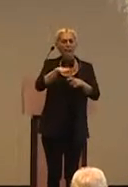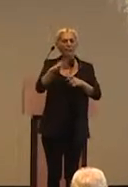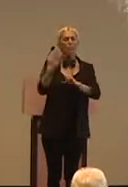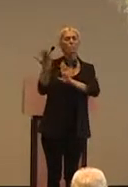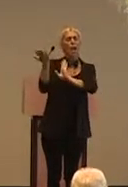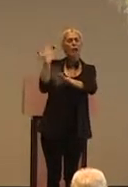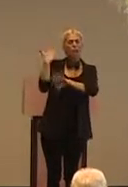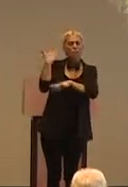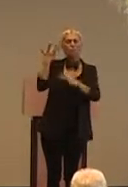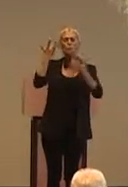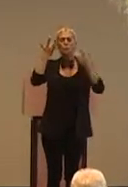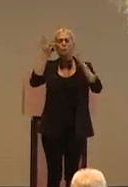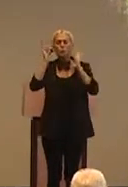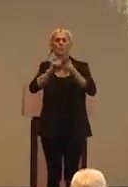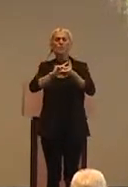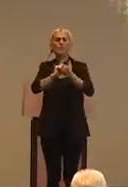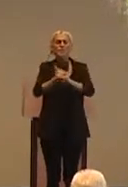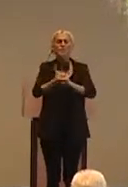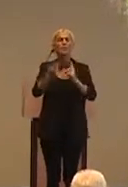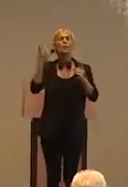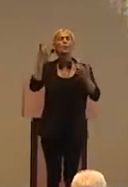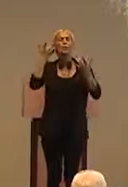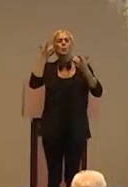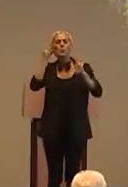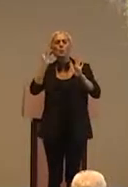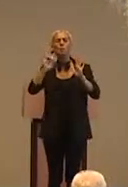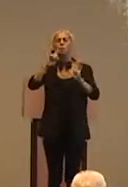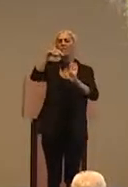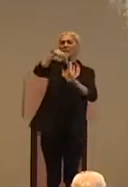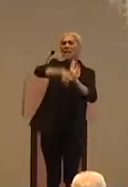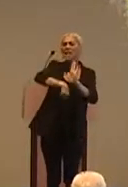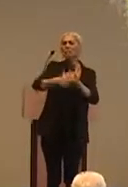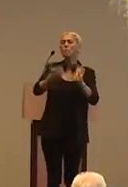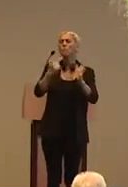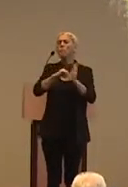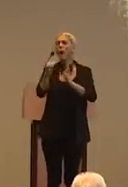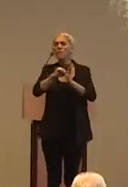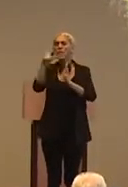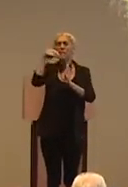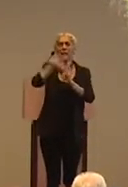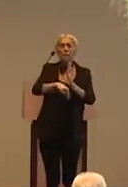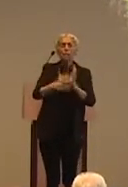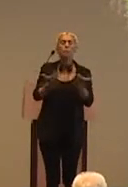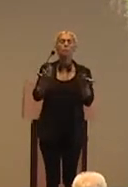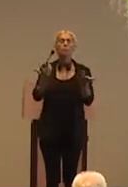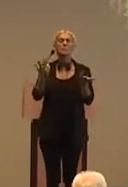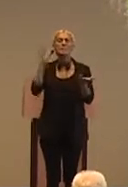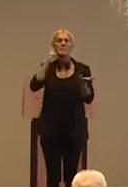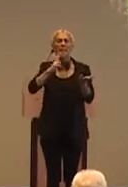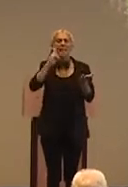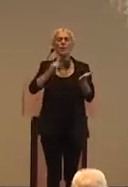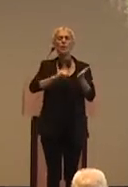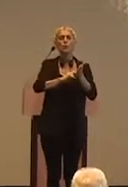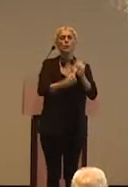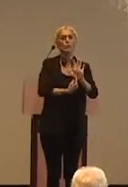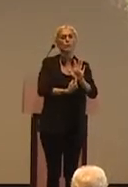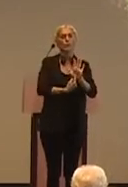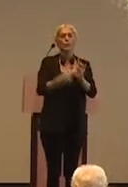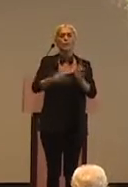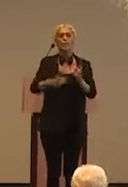past the cultural richness the cultural diversity the historic depths of the city and